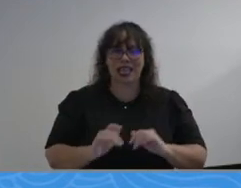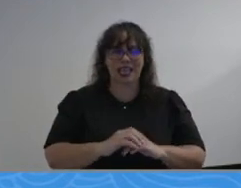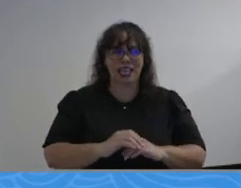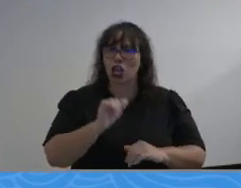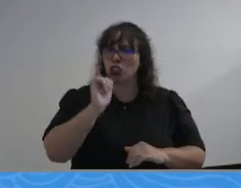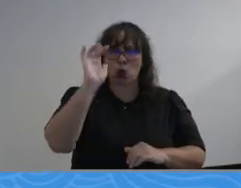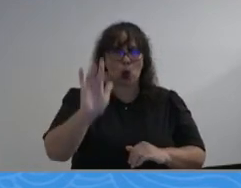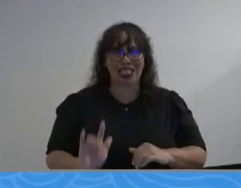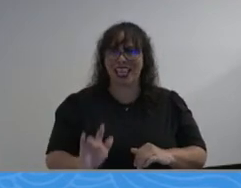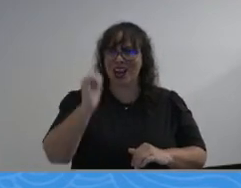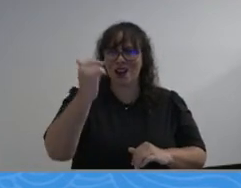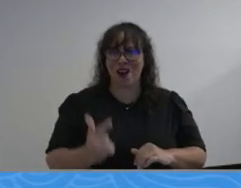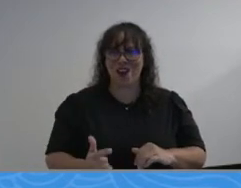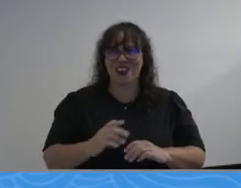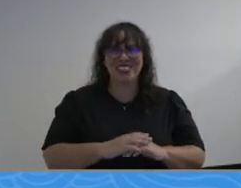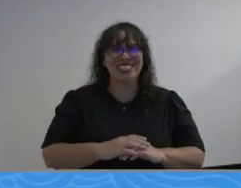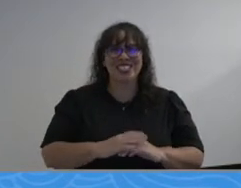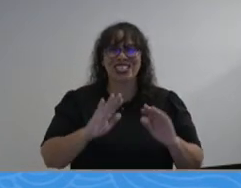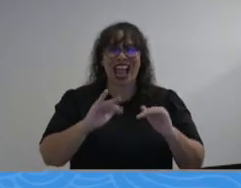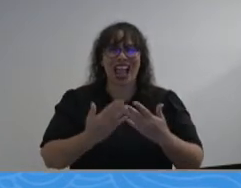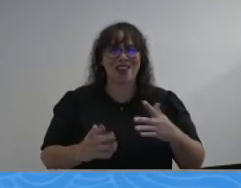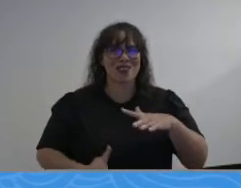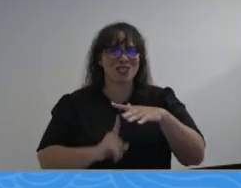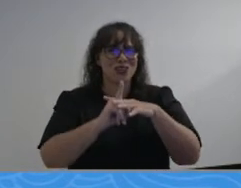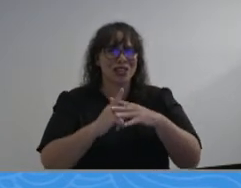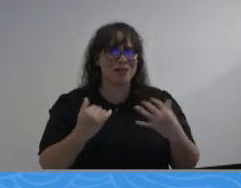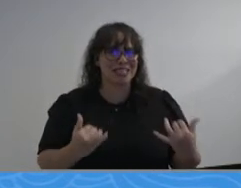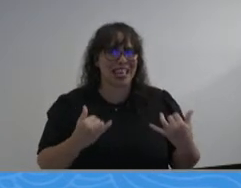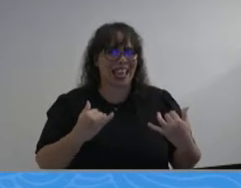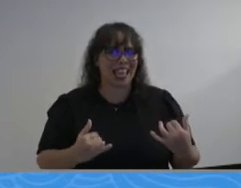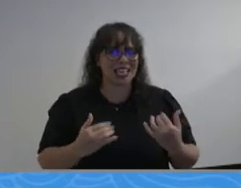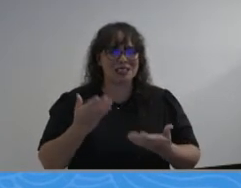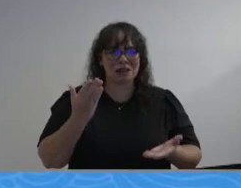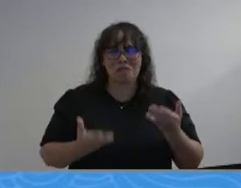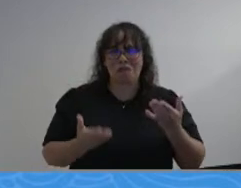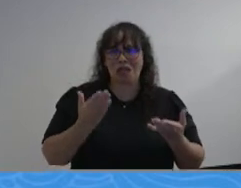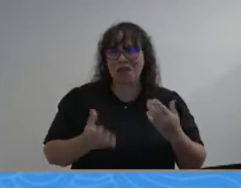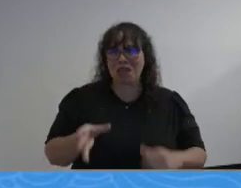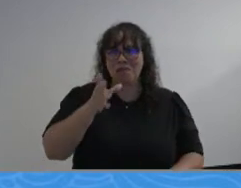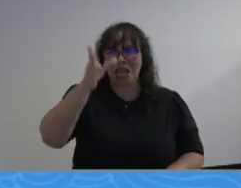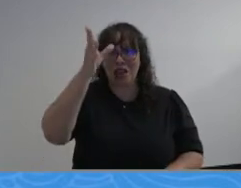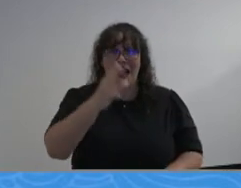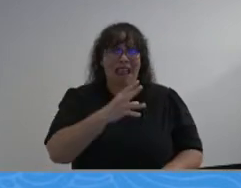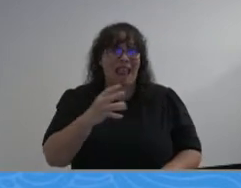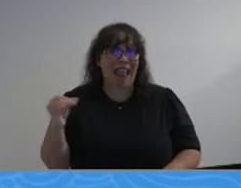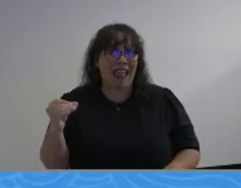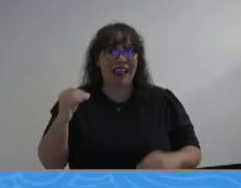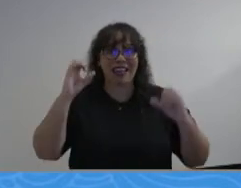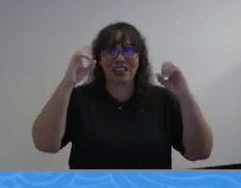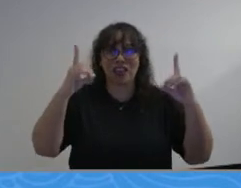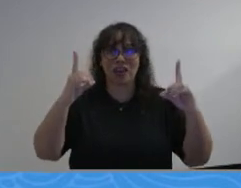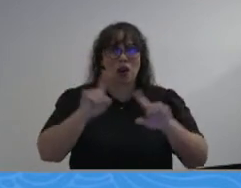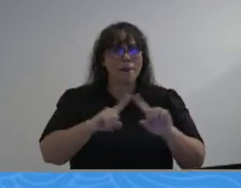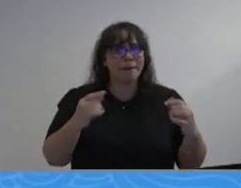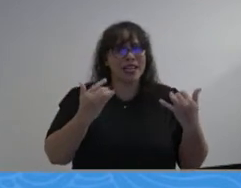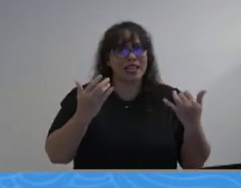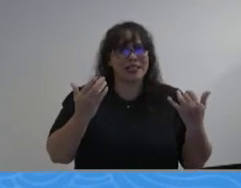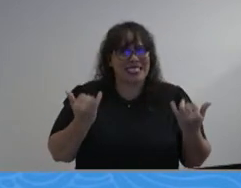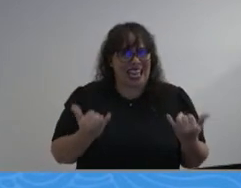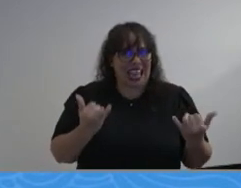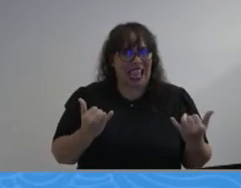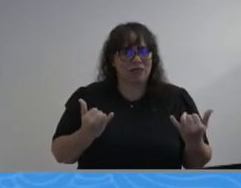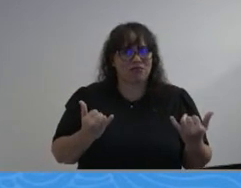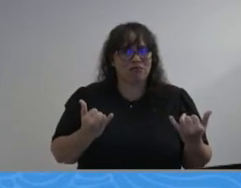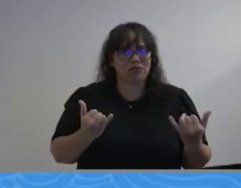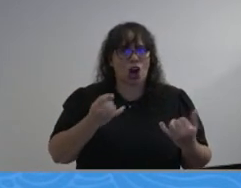click on all of them. Just click on how you are showing up today. So you may be a parent and an educator, but are you here today as a parent? Are